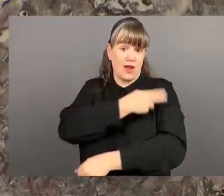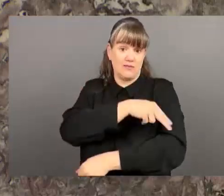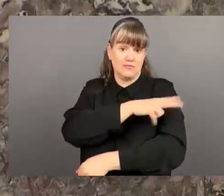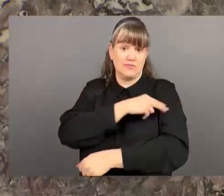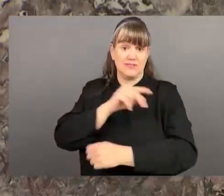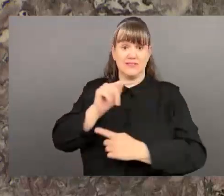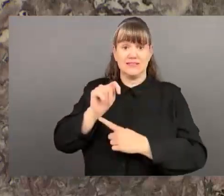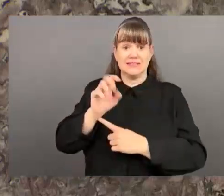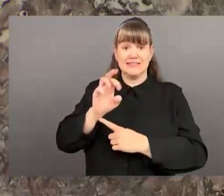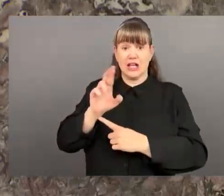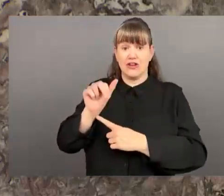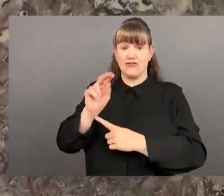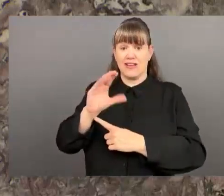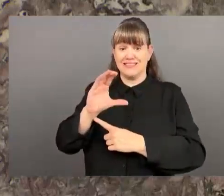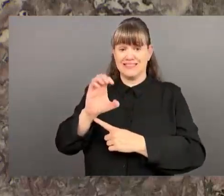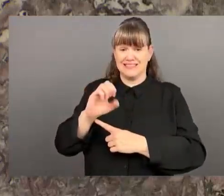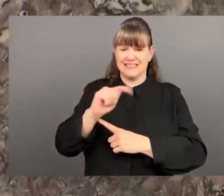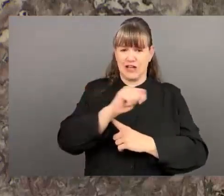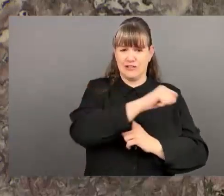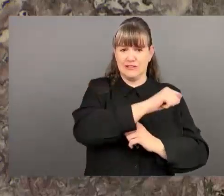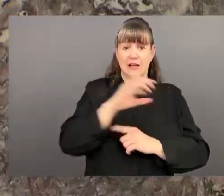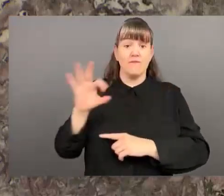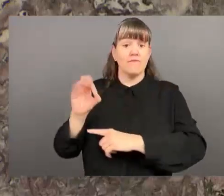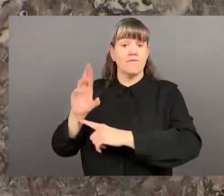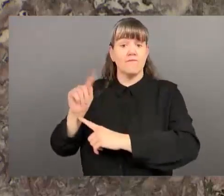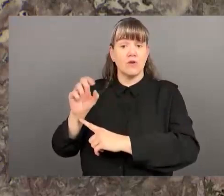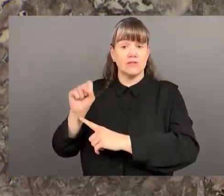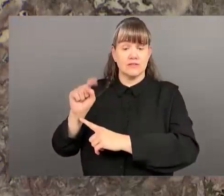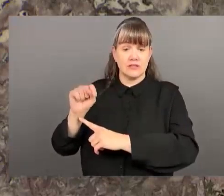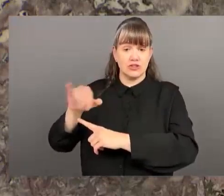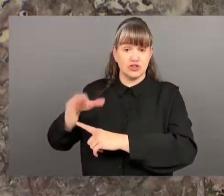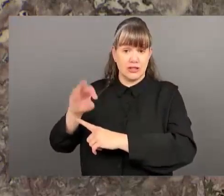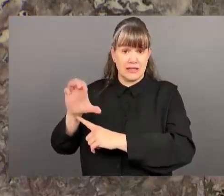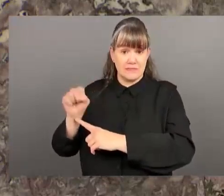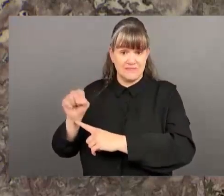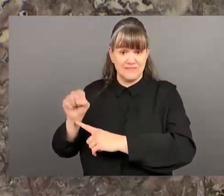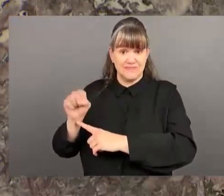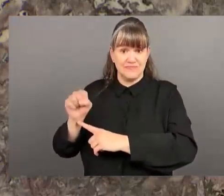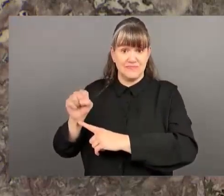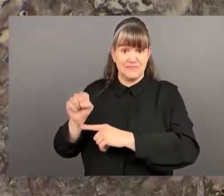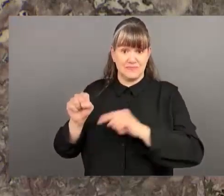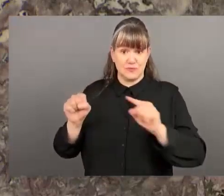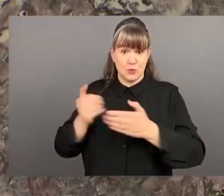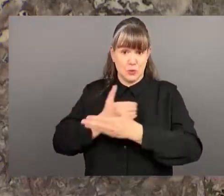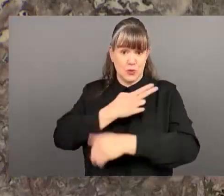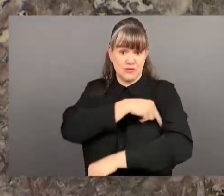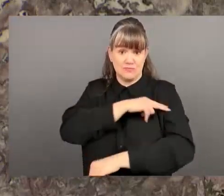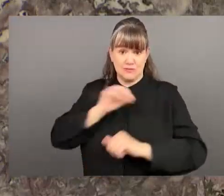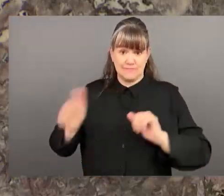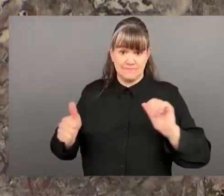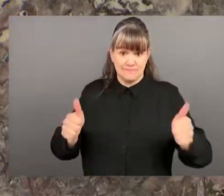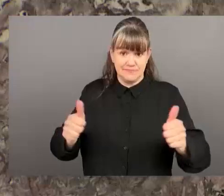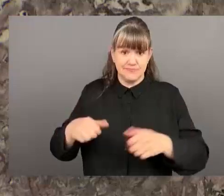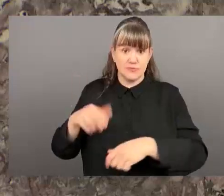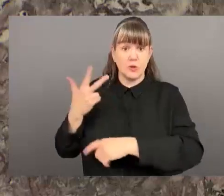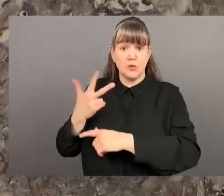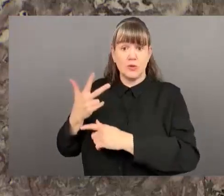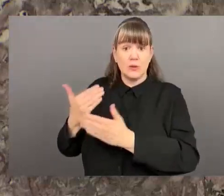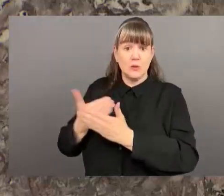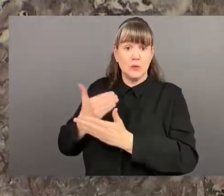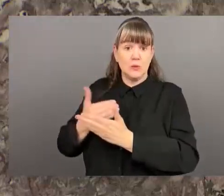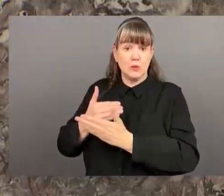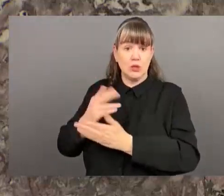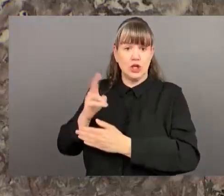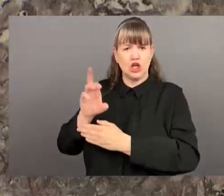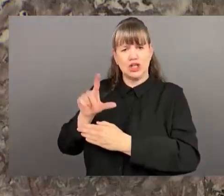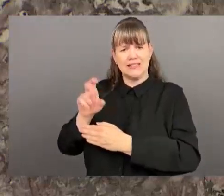new urgent and primary care clinics in Langley, Nanaimo, and Williams Lake. A new tower at the Lions Gate Hospital, Mr. Speaker. A new